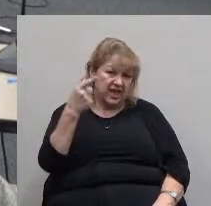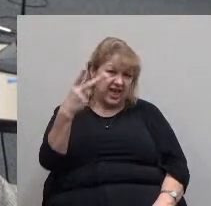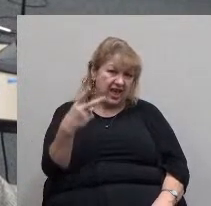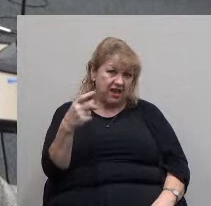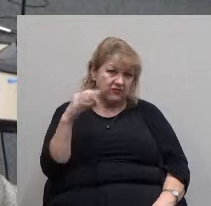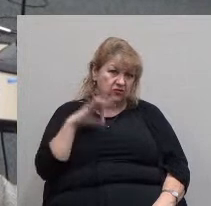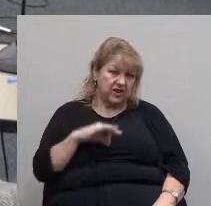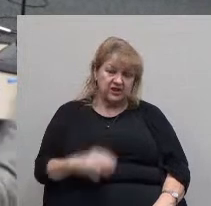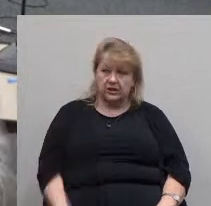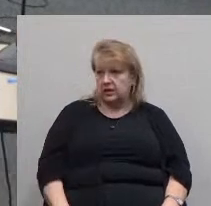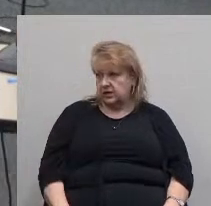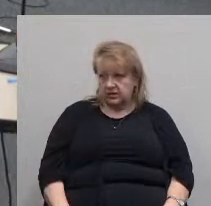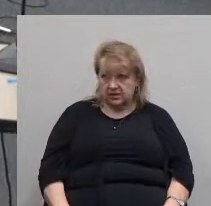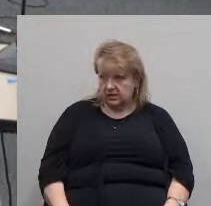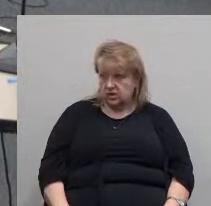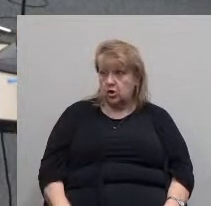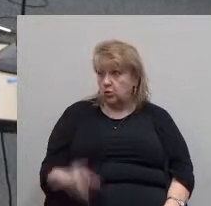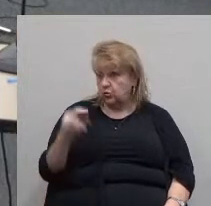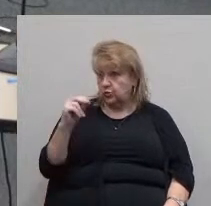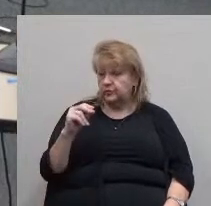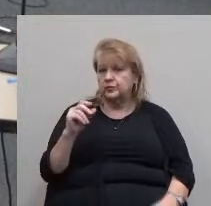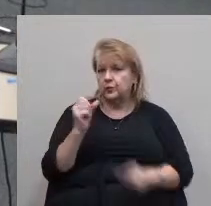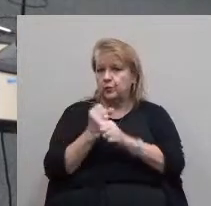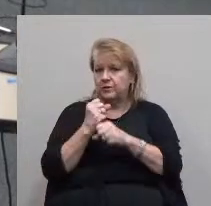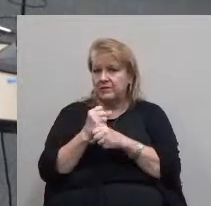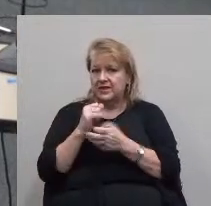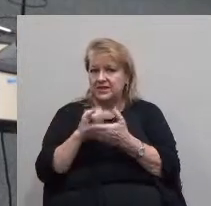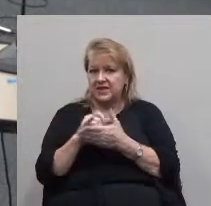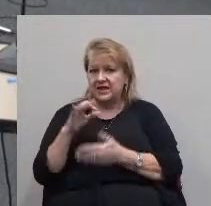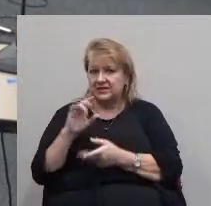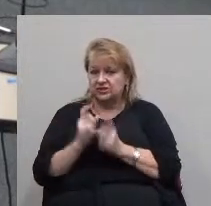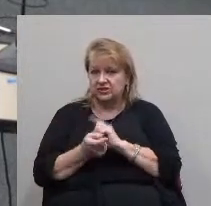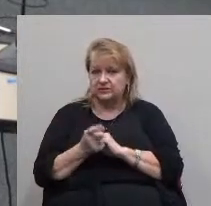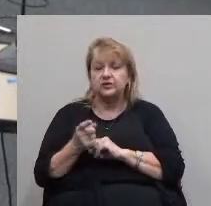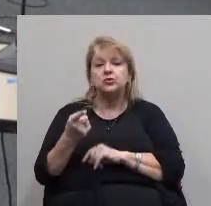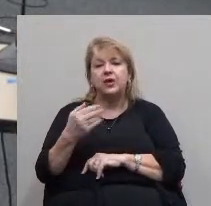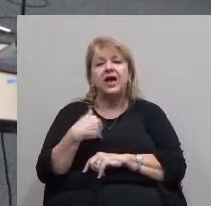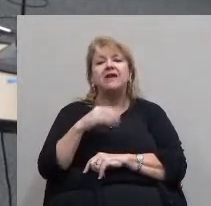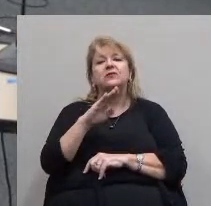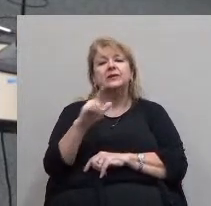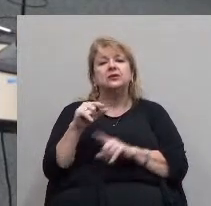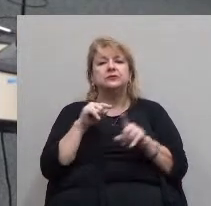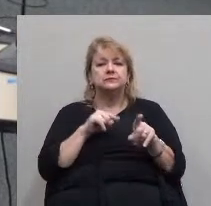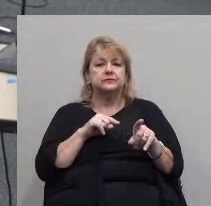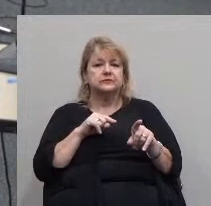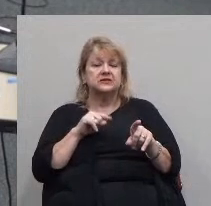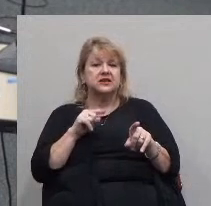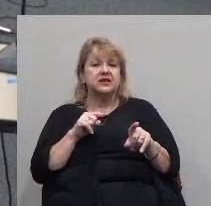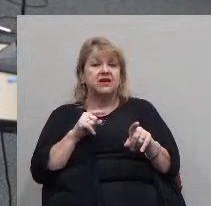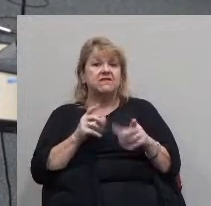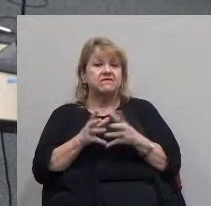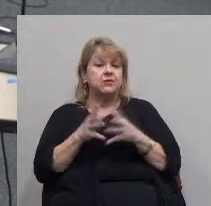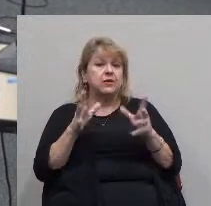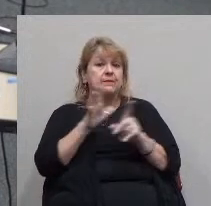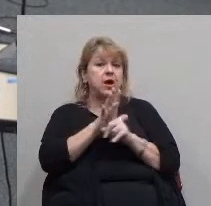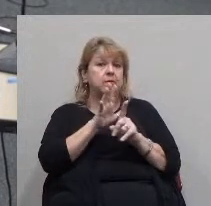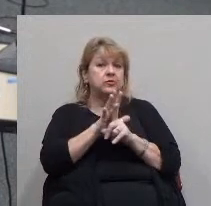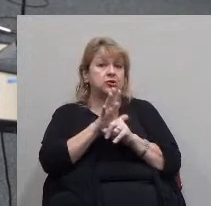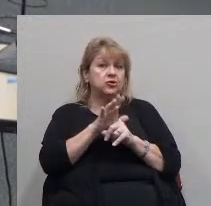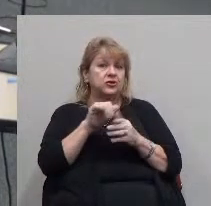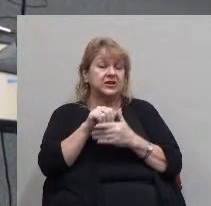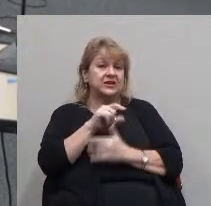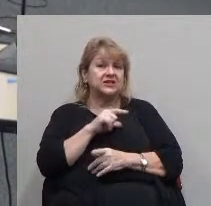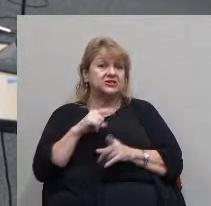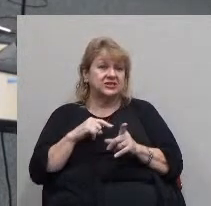So we also made that adjustment too. And so what you have is a bill that was going to be very popular in the